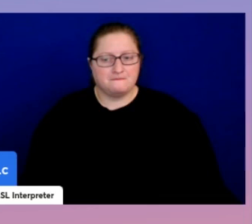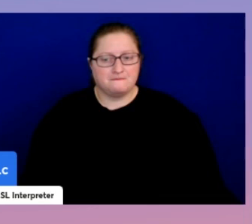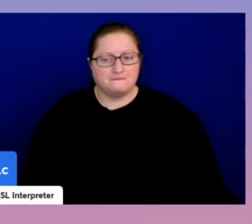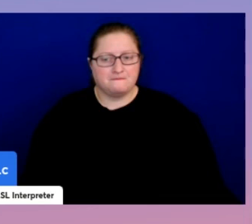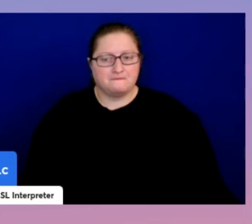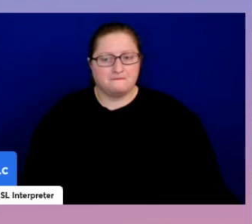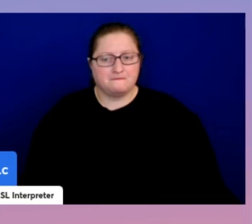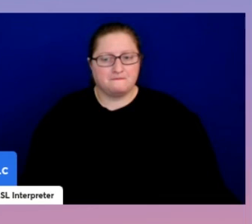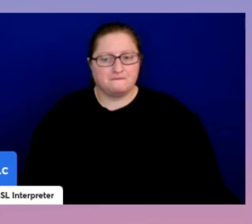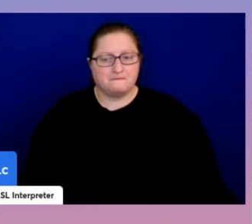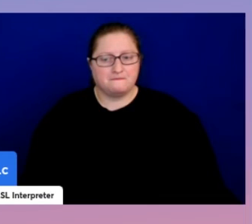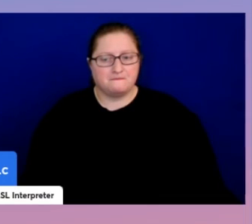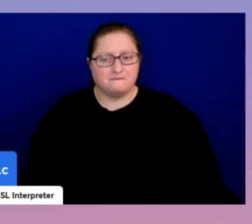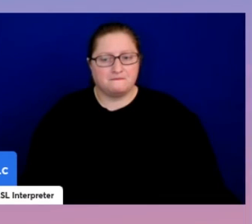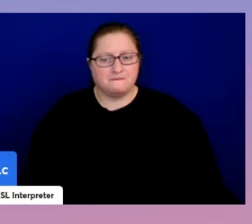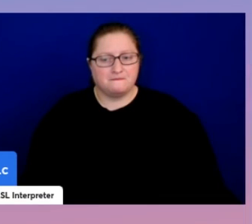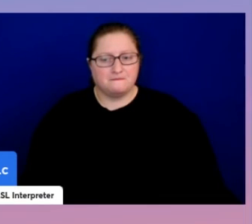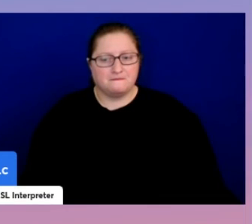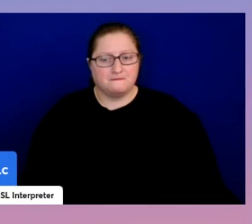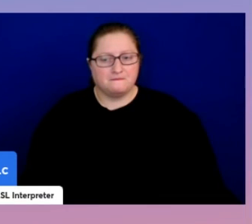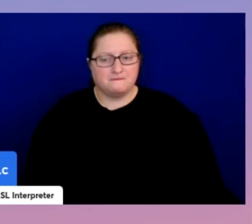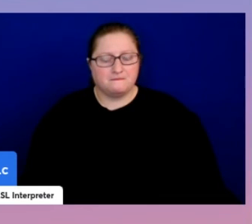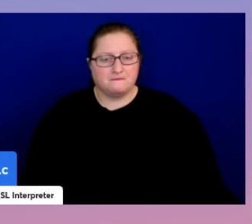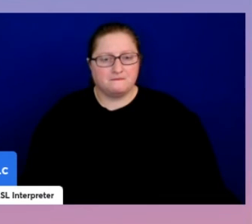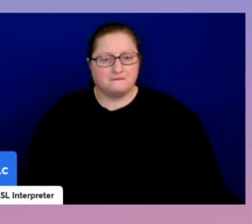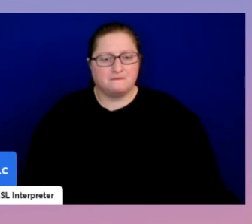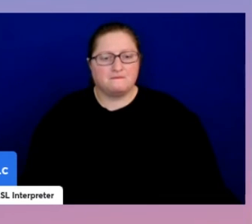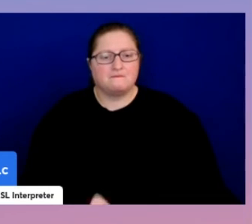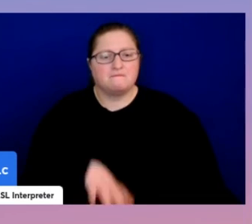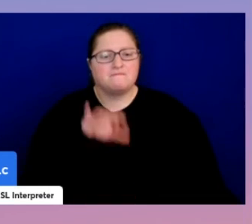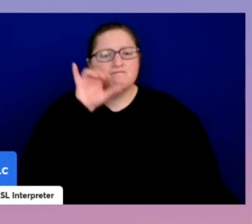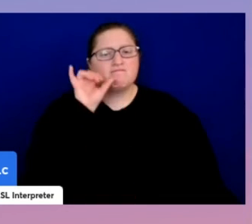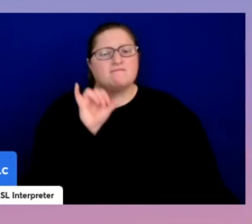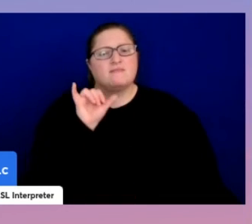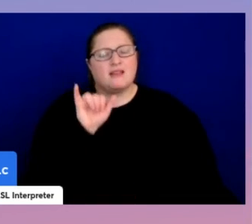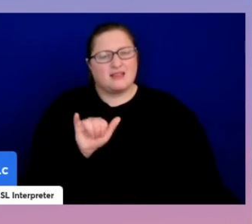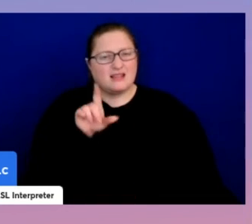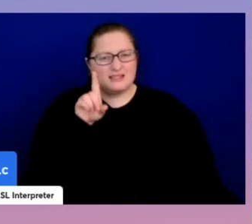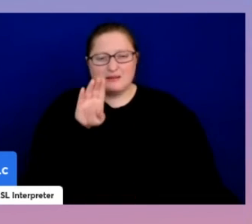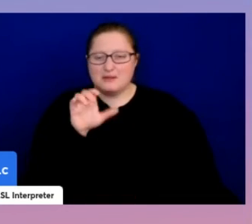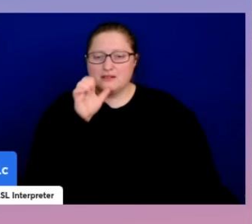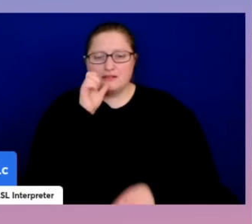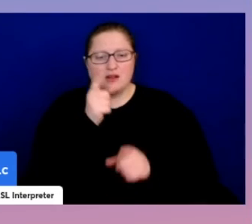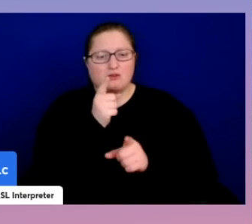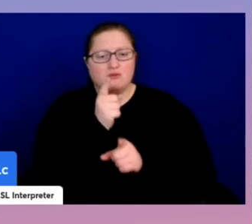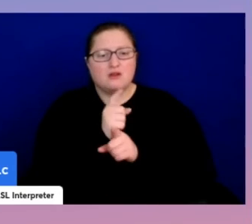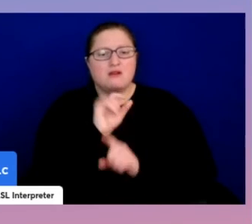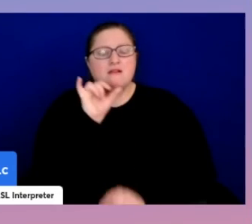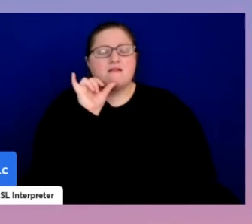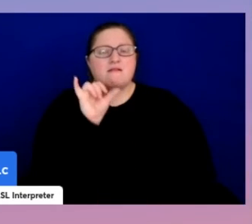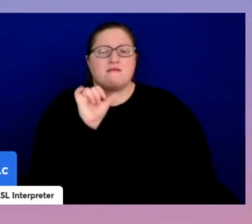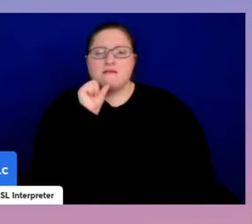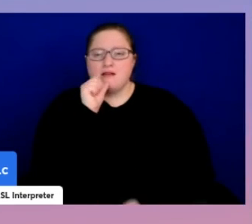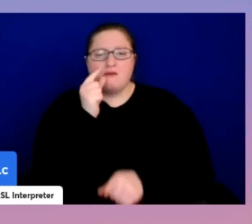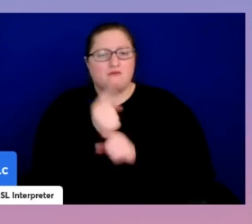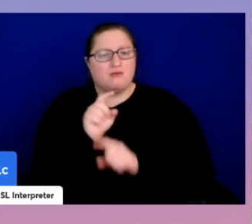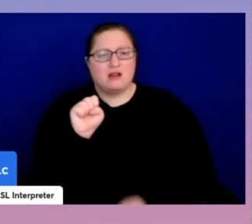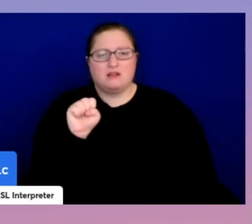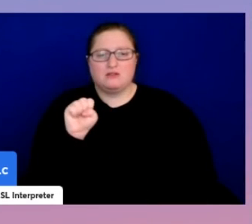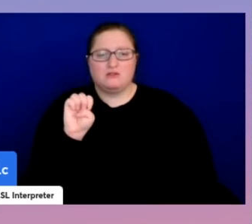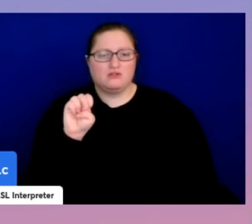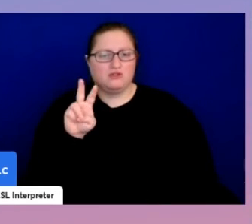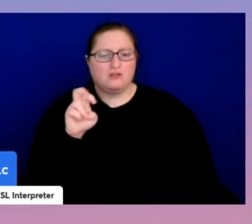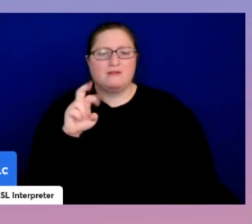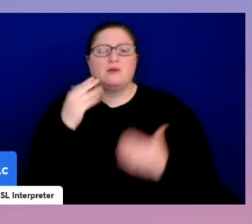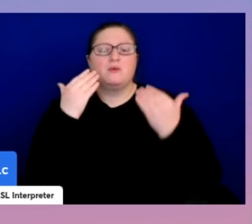Oh, the database is not correct. Server time. Okay, so let's fix the